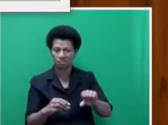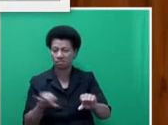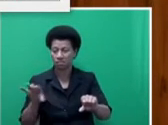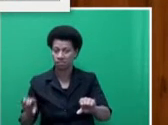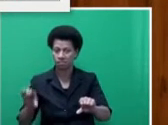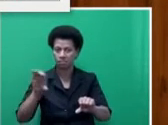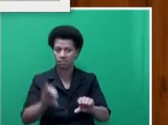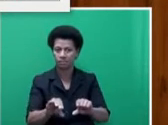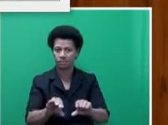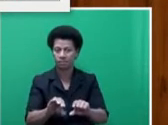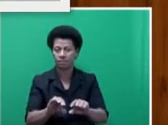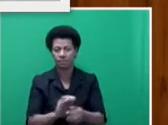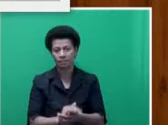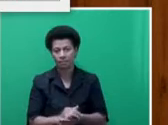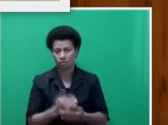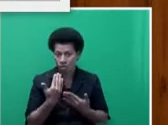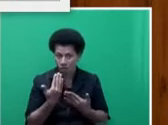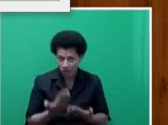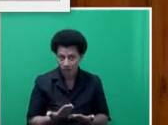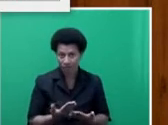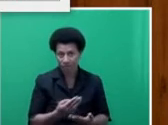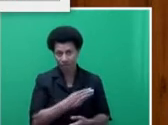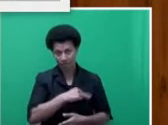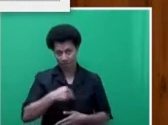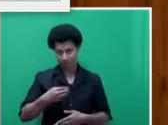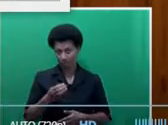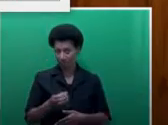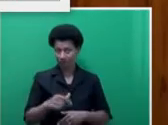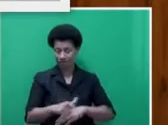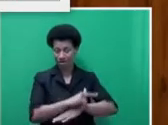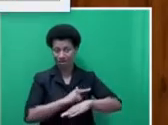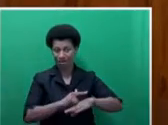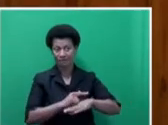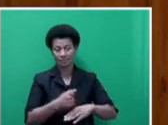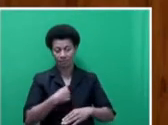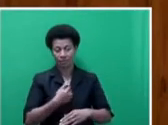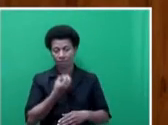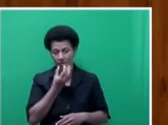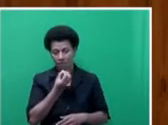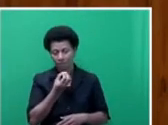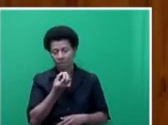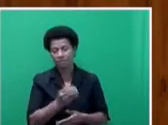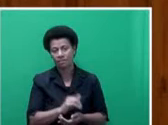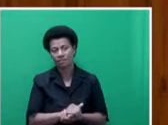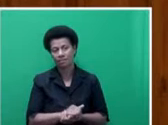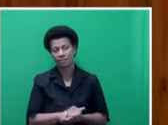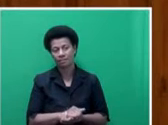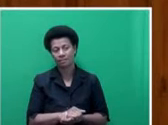Honorable Minister for Lands. I'll just briefly go on, touch on some of the things. Very rightfully